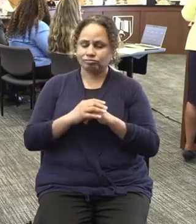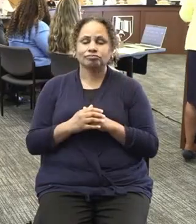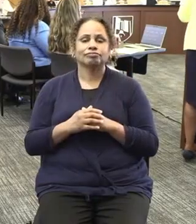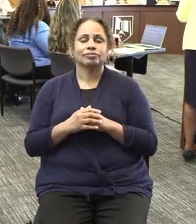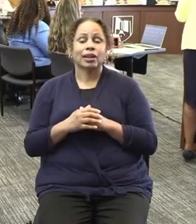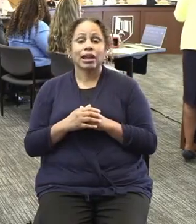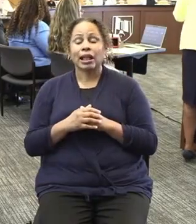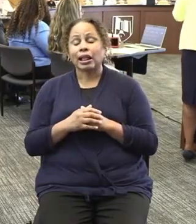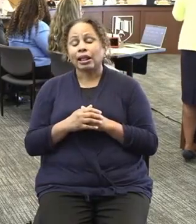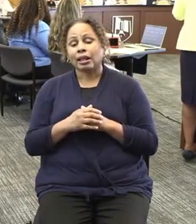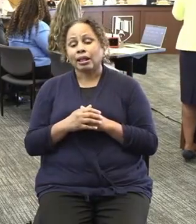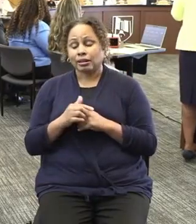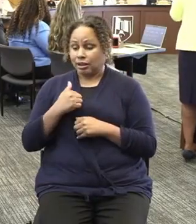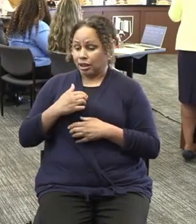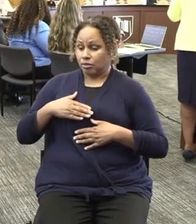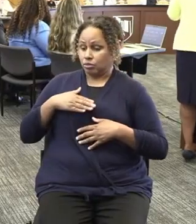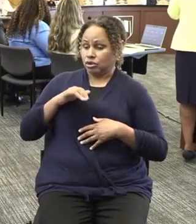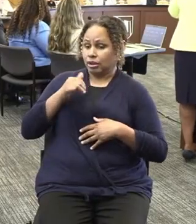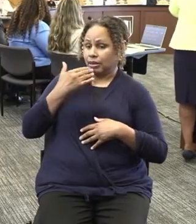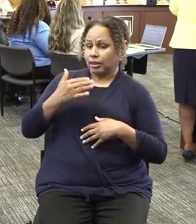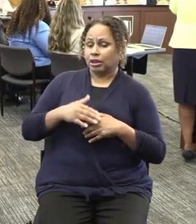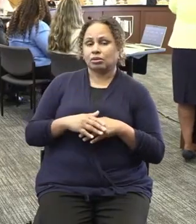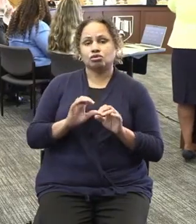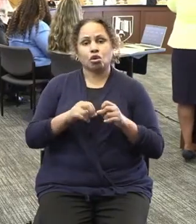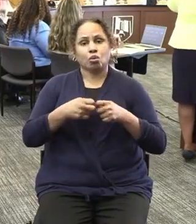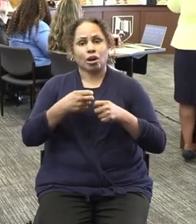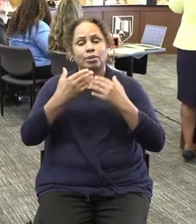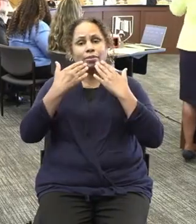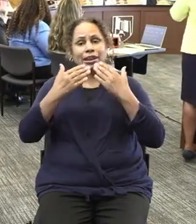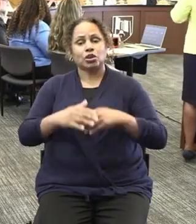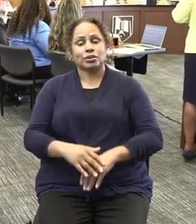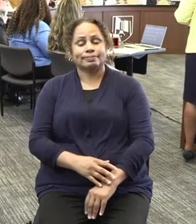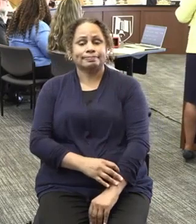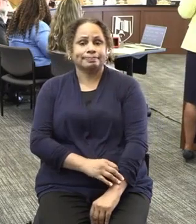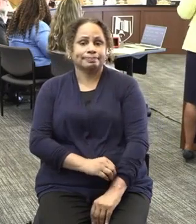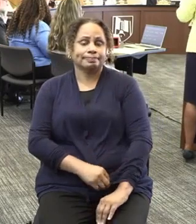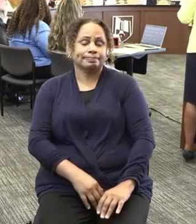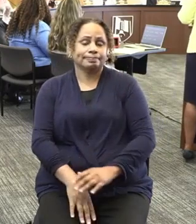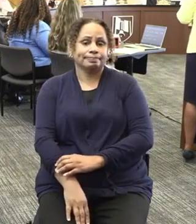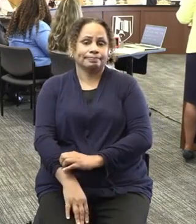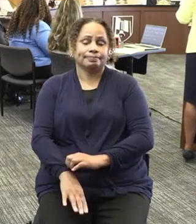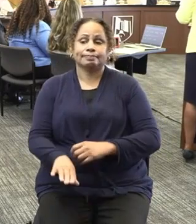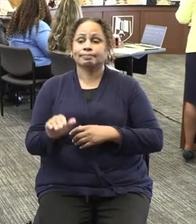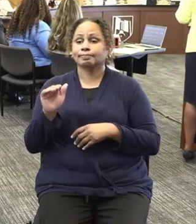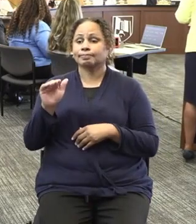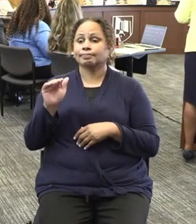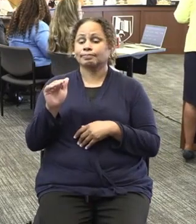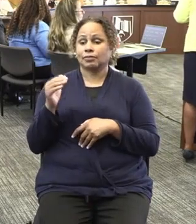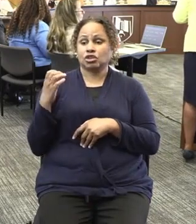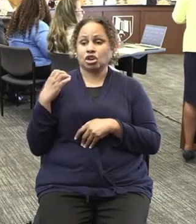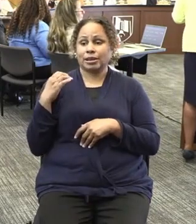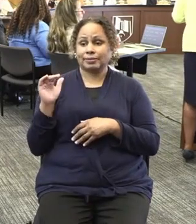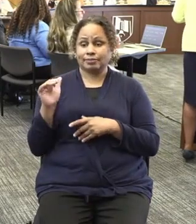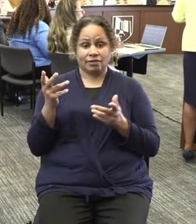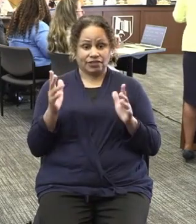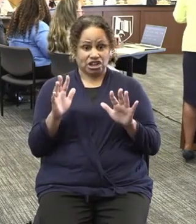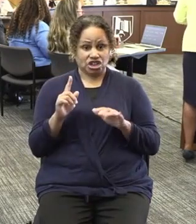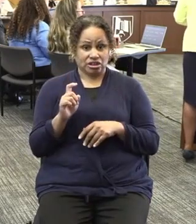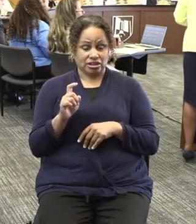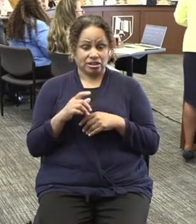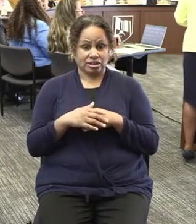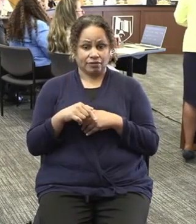just wanted to share that. I with you appreciate today. that. Thank you. No problem. Thank you. Chairman, You all finished? for